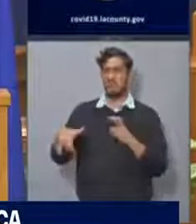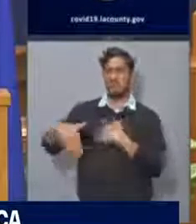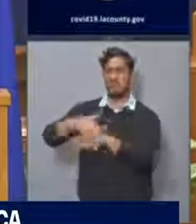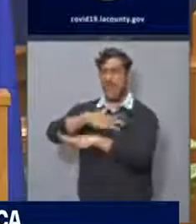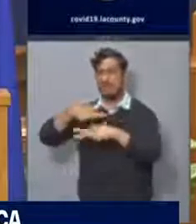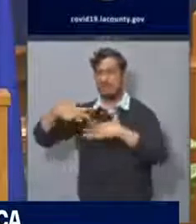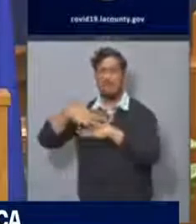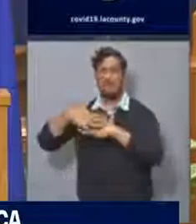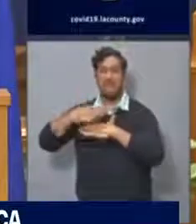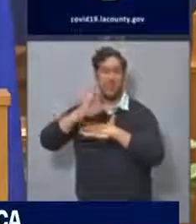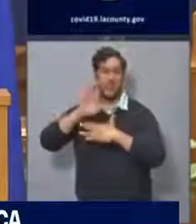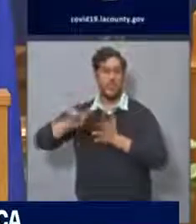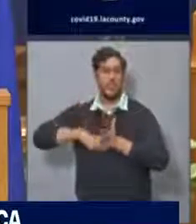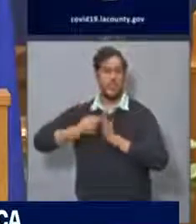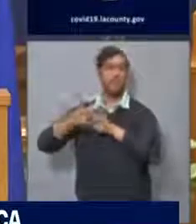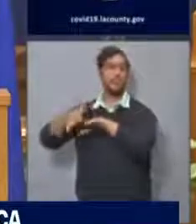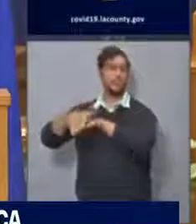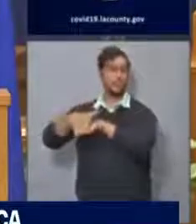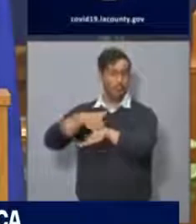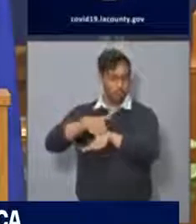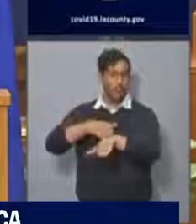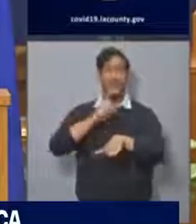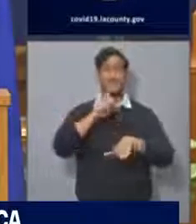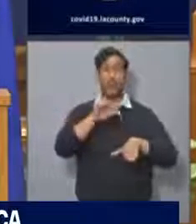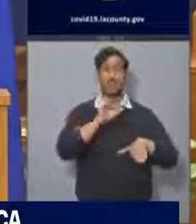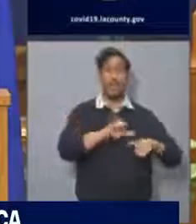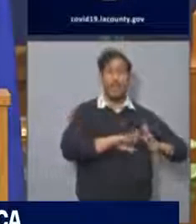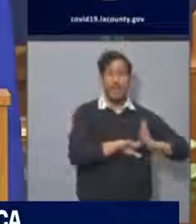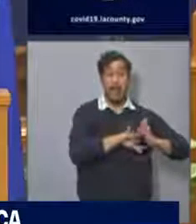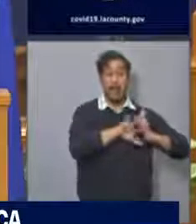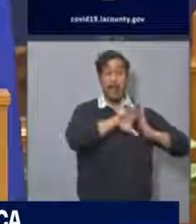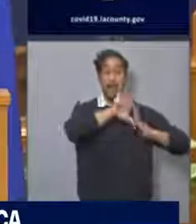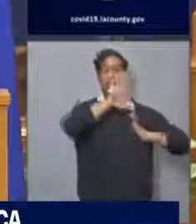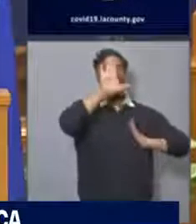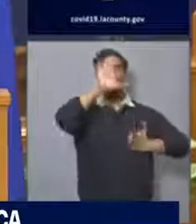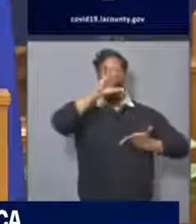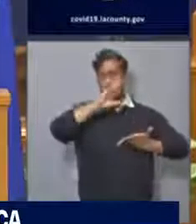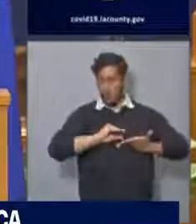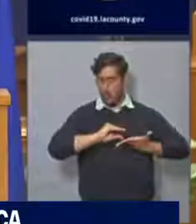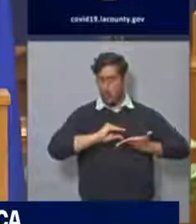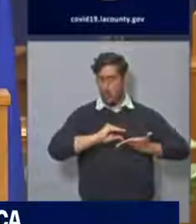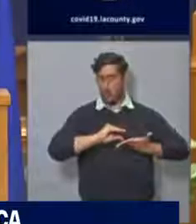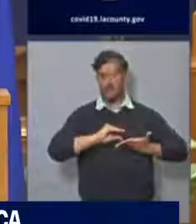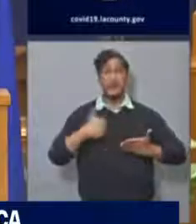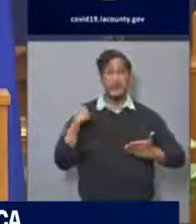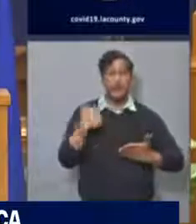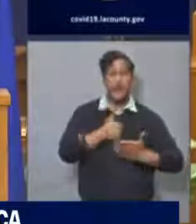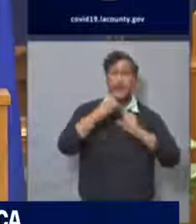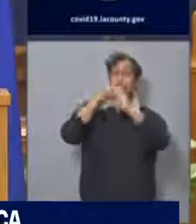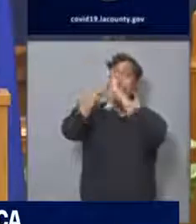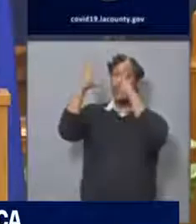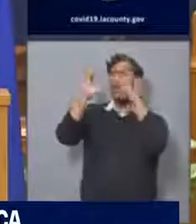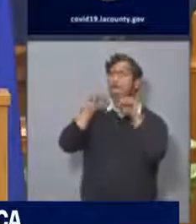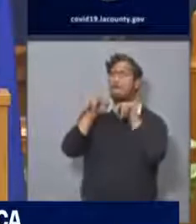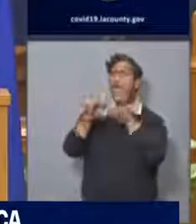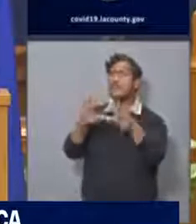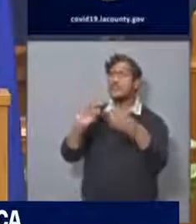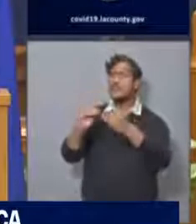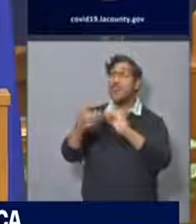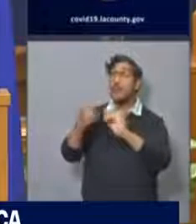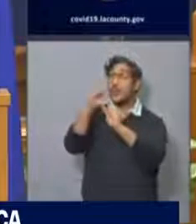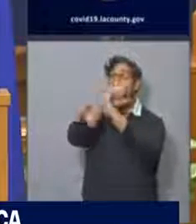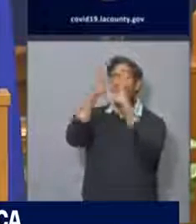us to get back to slowing the spread. I don't think there's a magic number here that we're aiming for. Clearly, we don't want to continue to